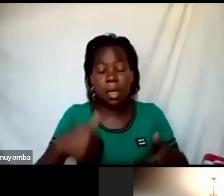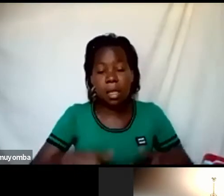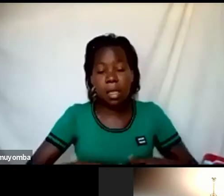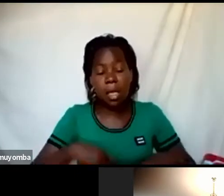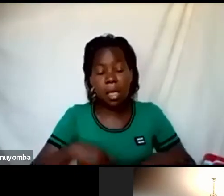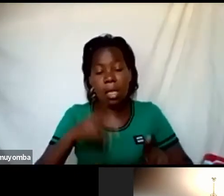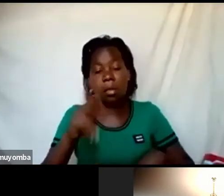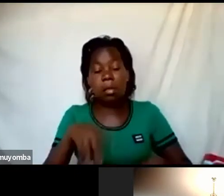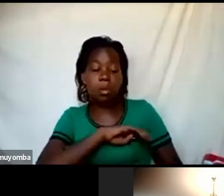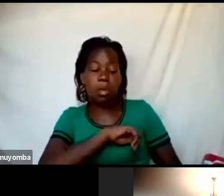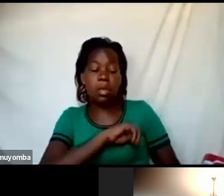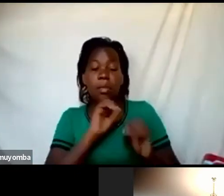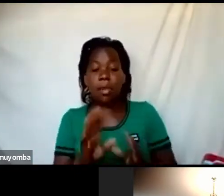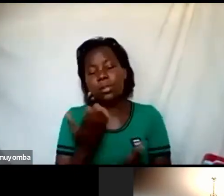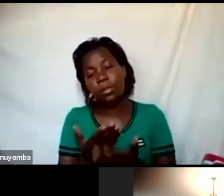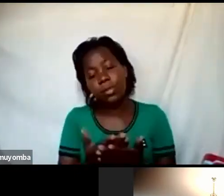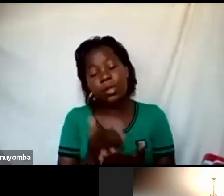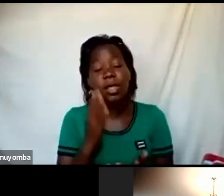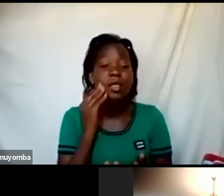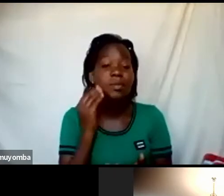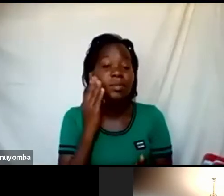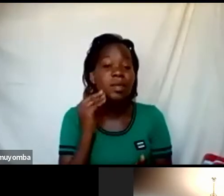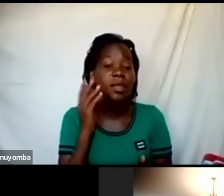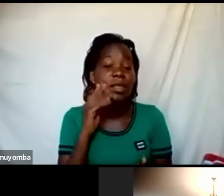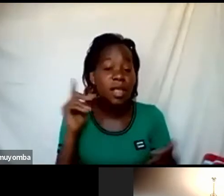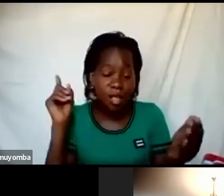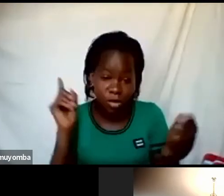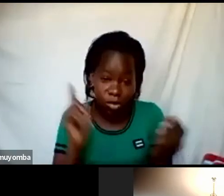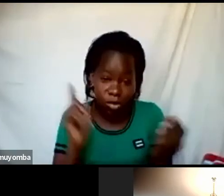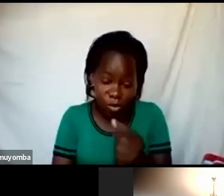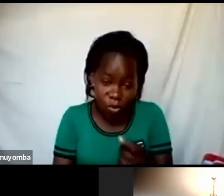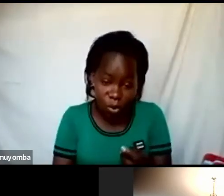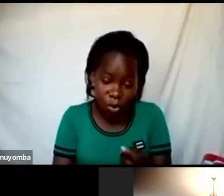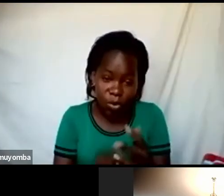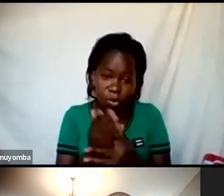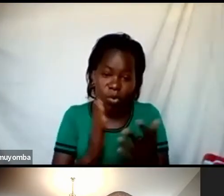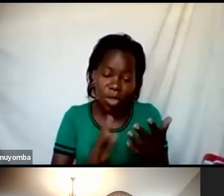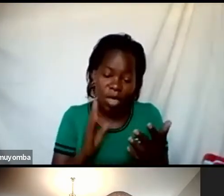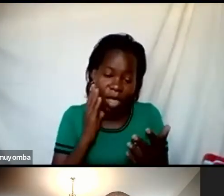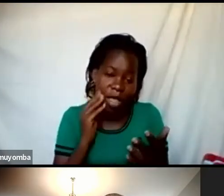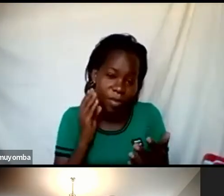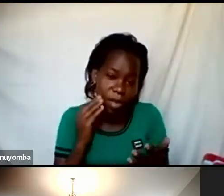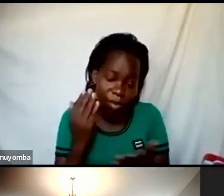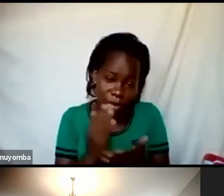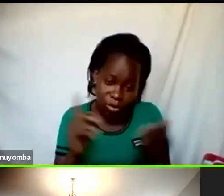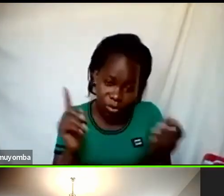guys, experience is only experience because it is only gotten through experience.